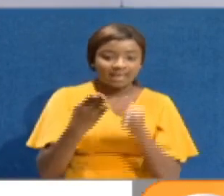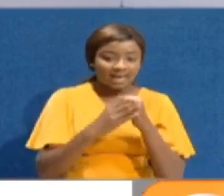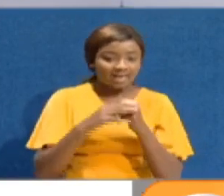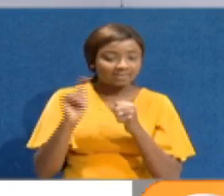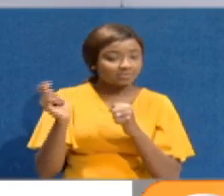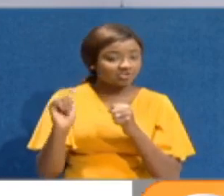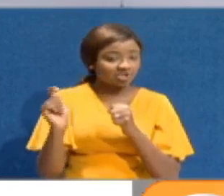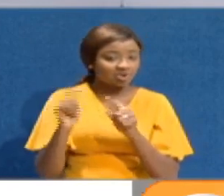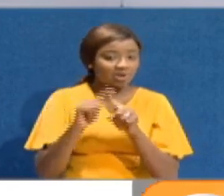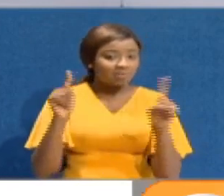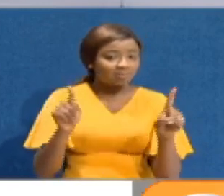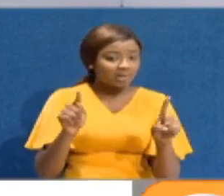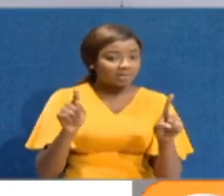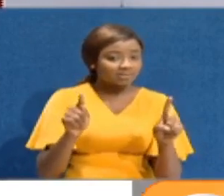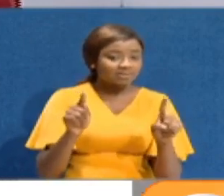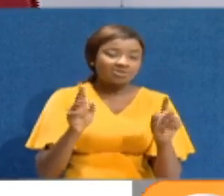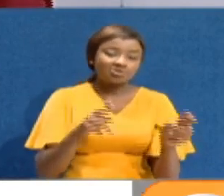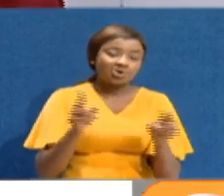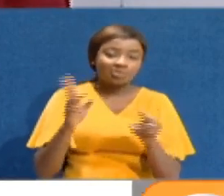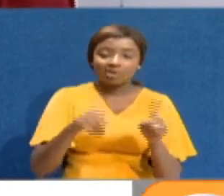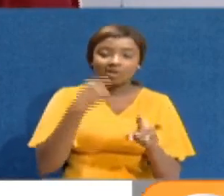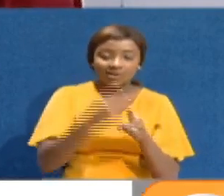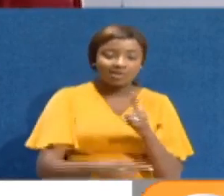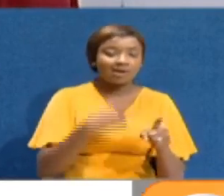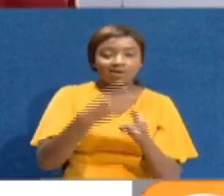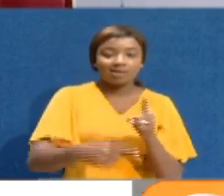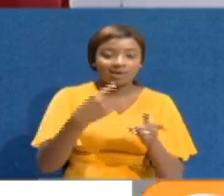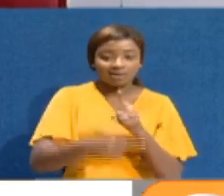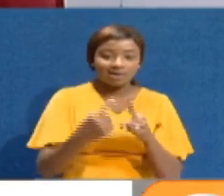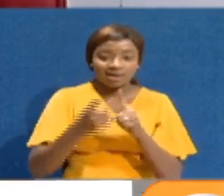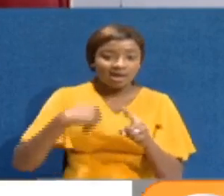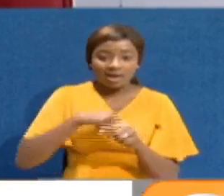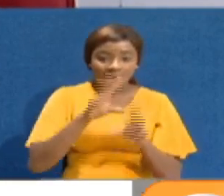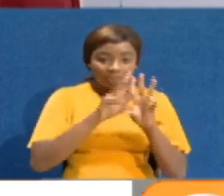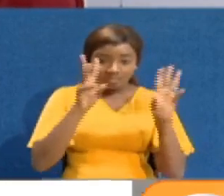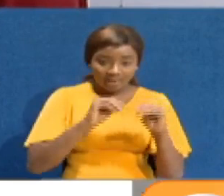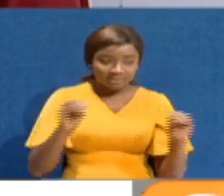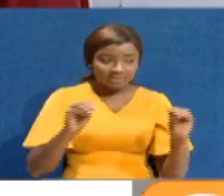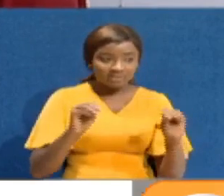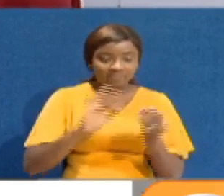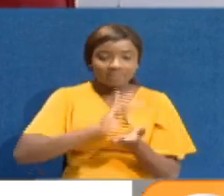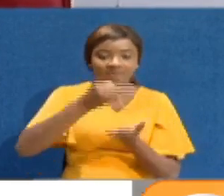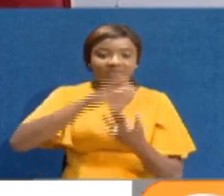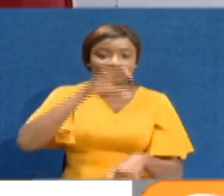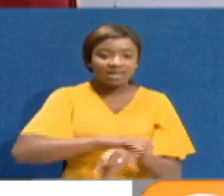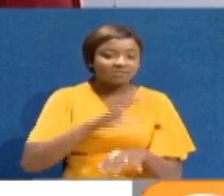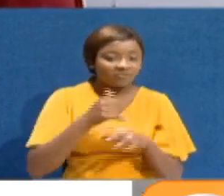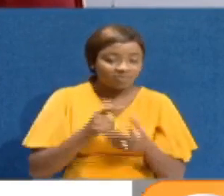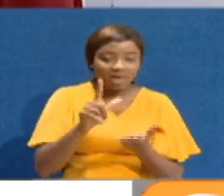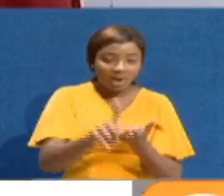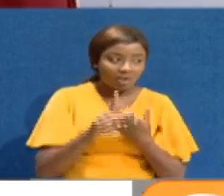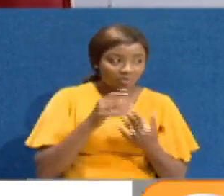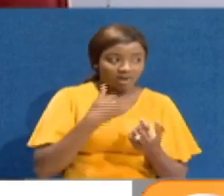trillion shillings. But as happens year after year, our budget is funded by loans. We